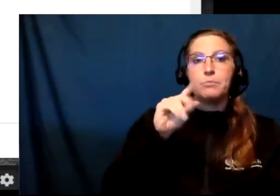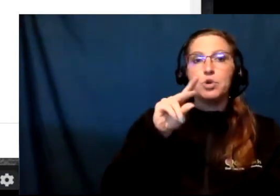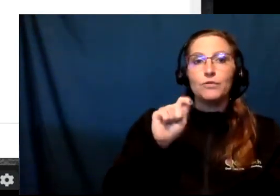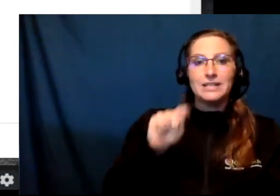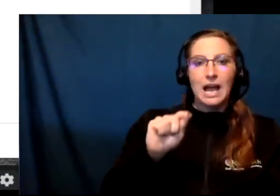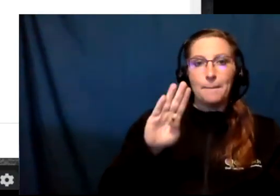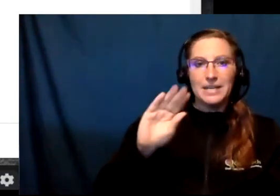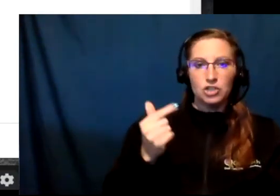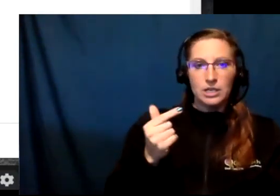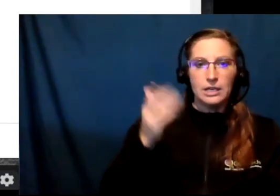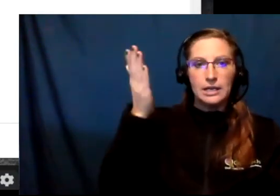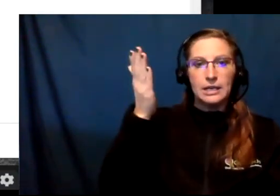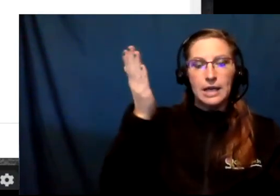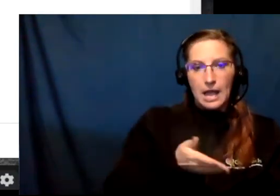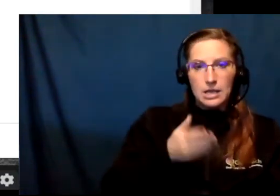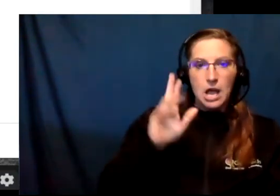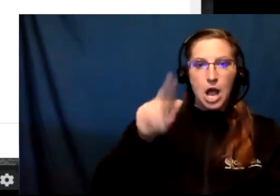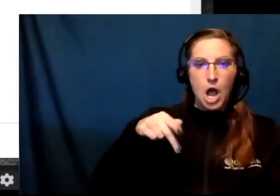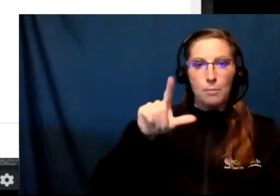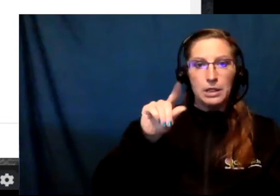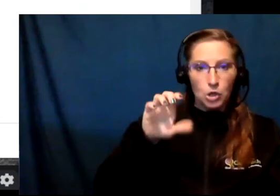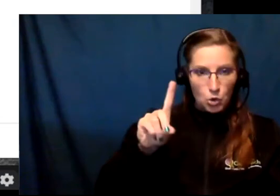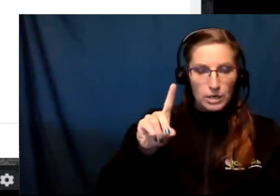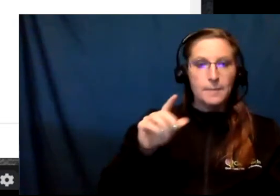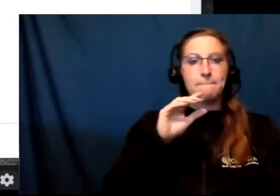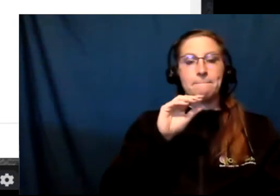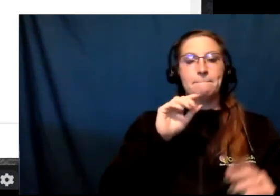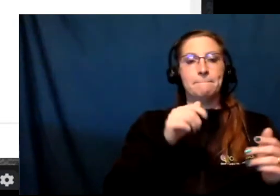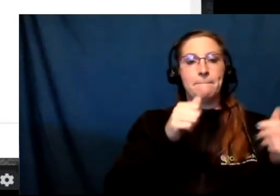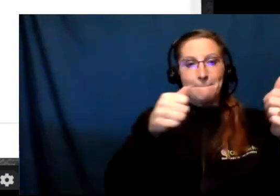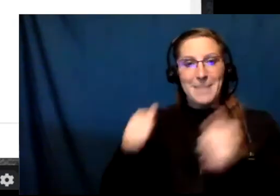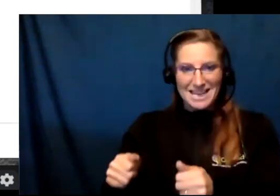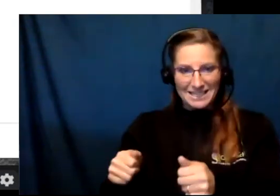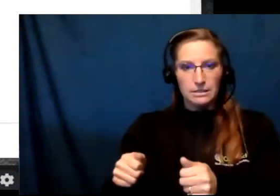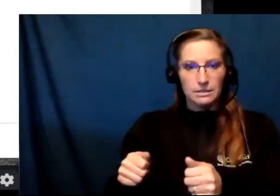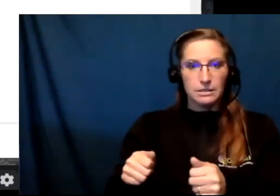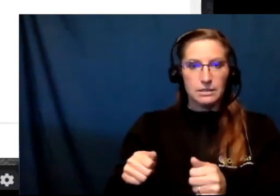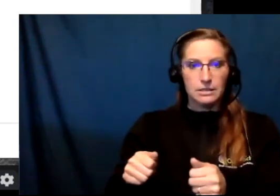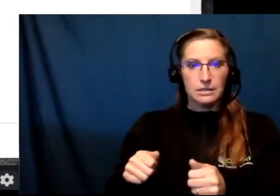or /upload, and we paste that, we paste that